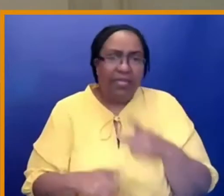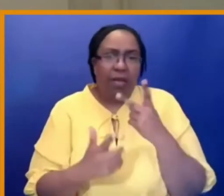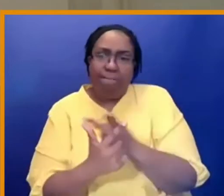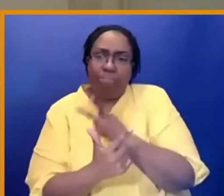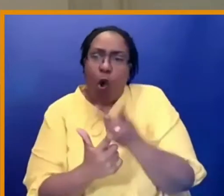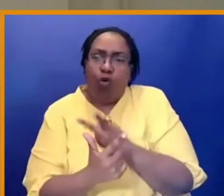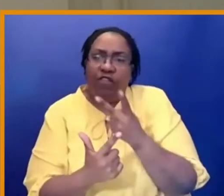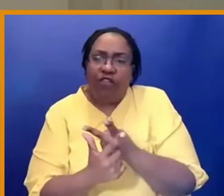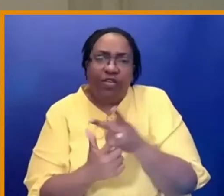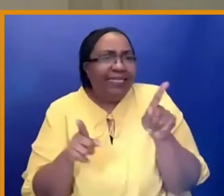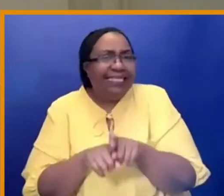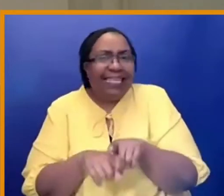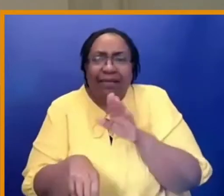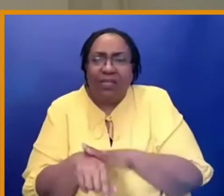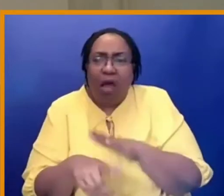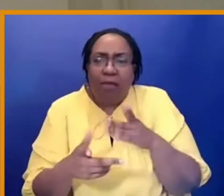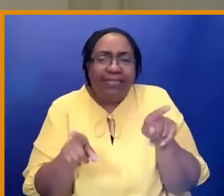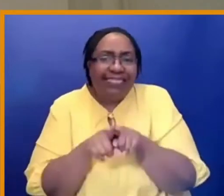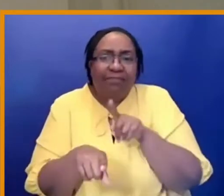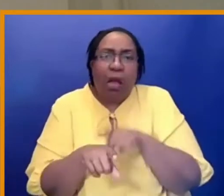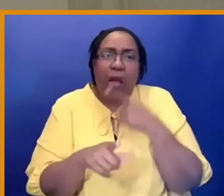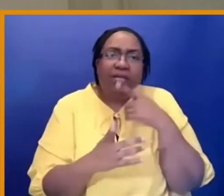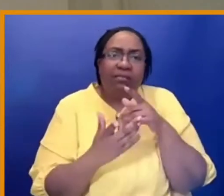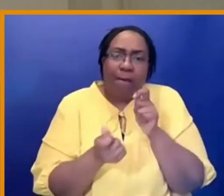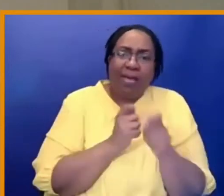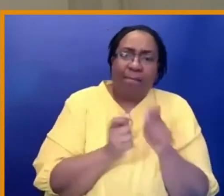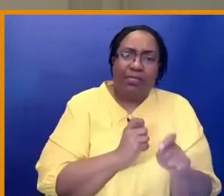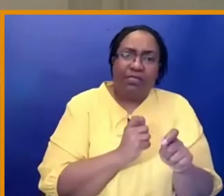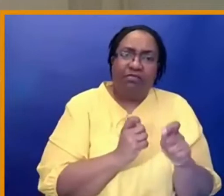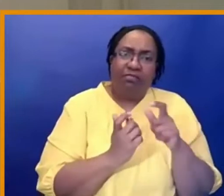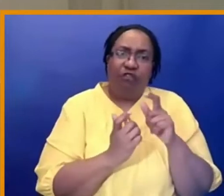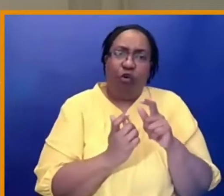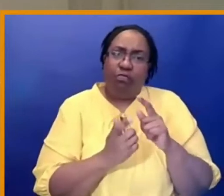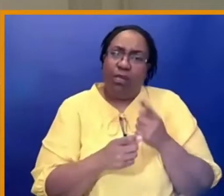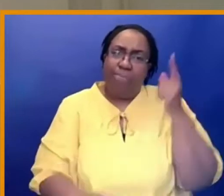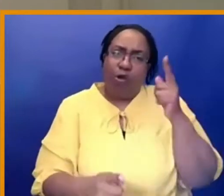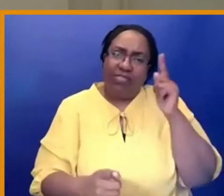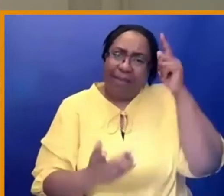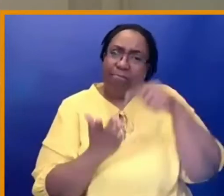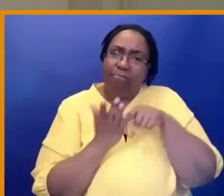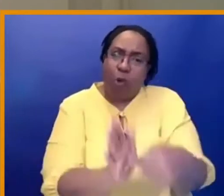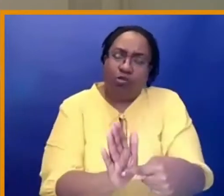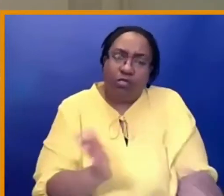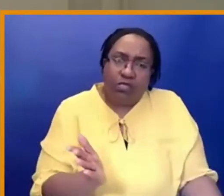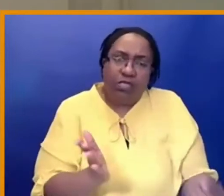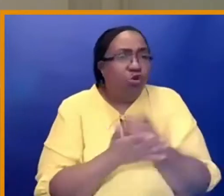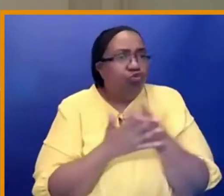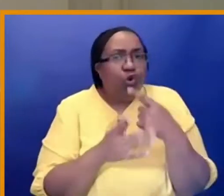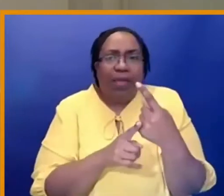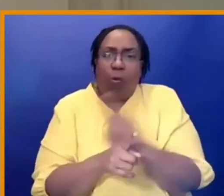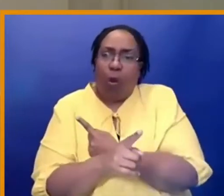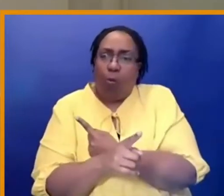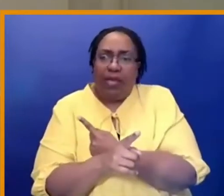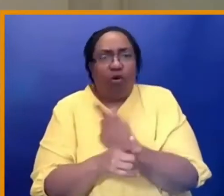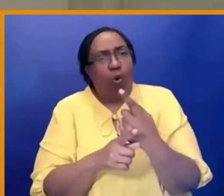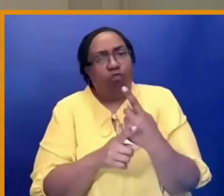to be the same as that for amendments to motions and emergency motions, which is about a week and a half before conference. And this is sensible, as